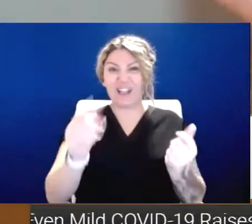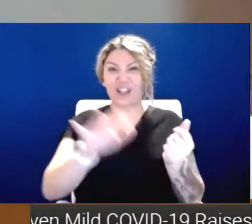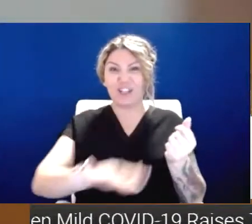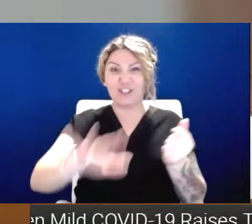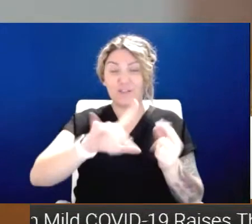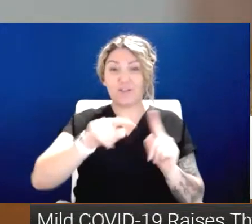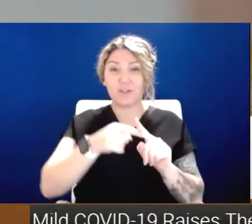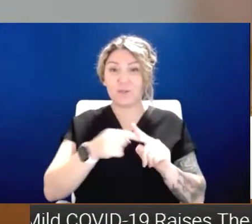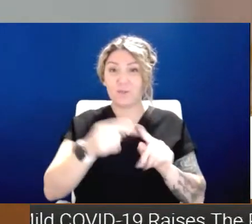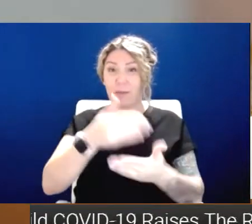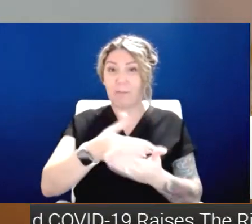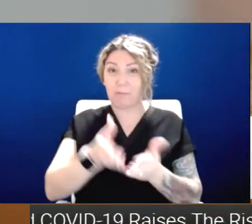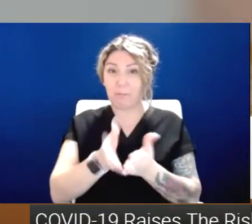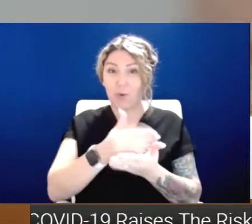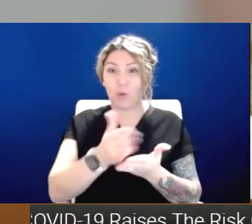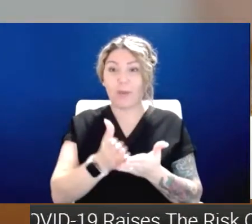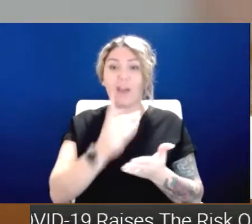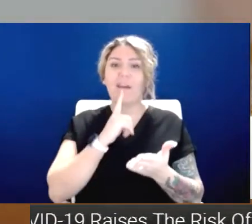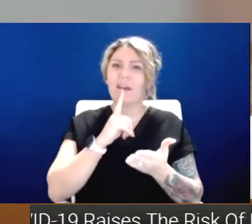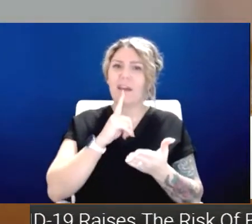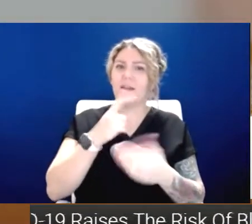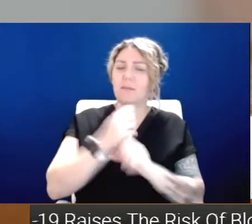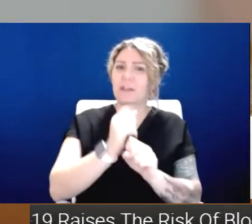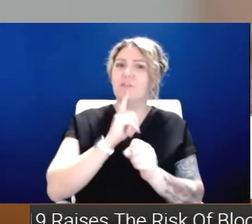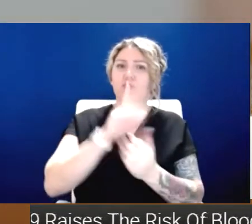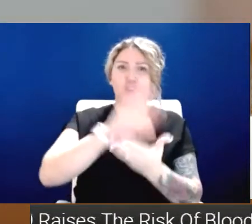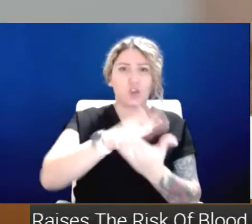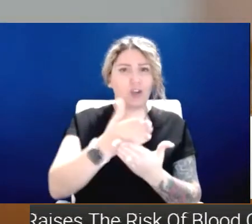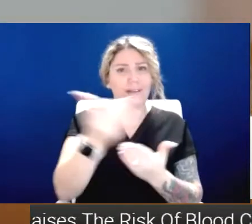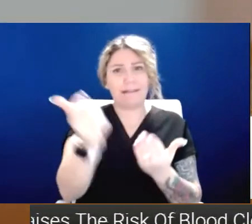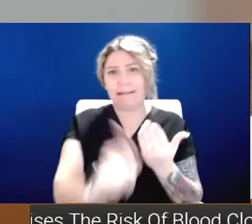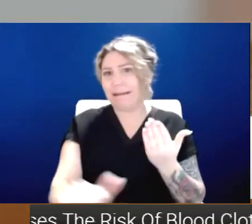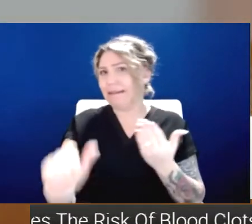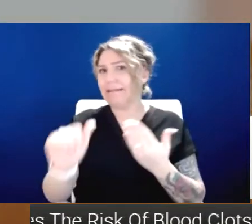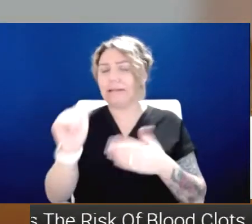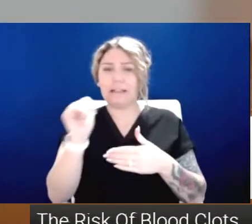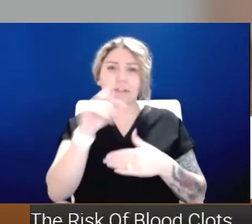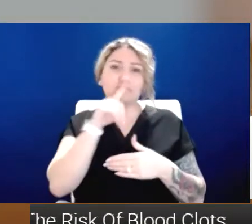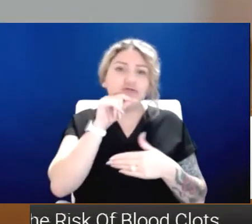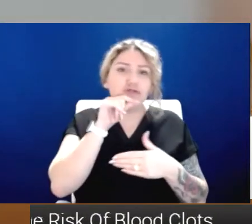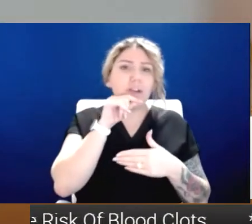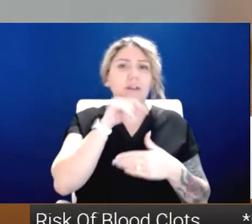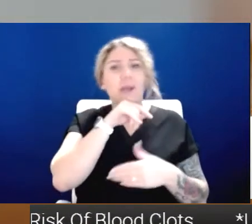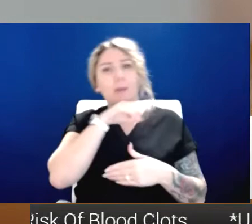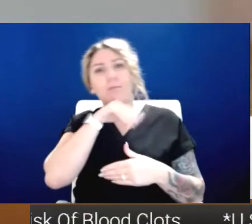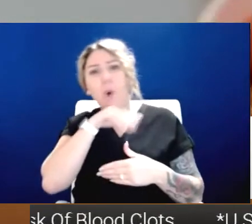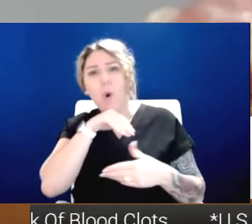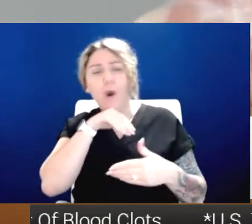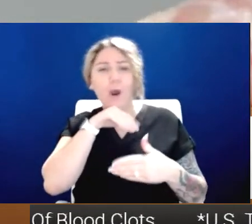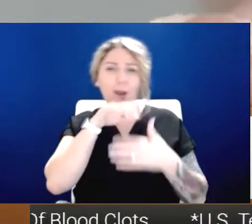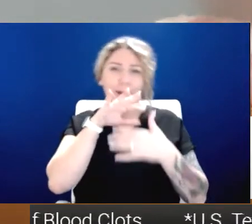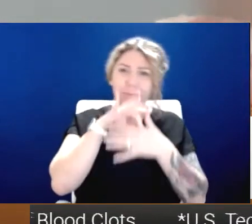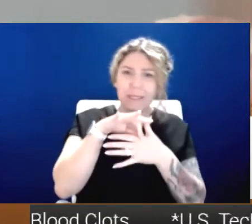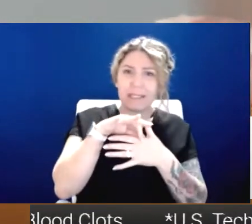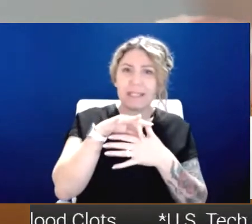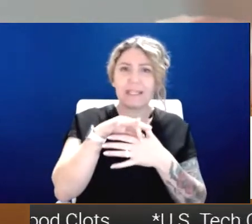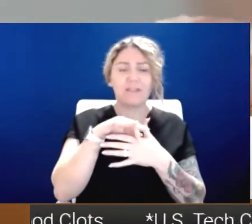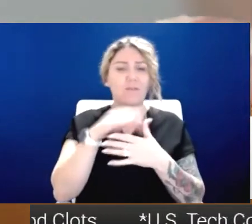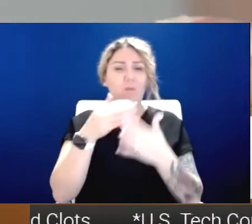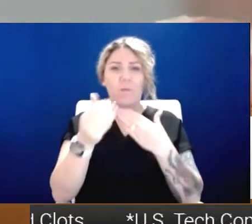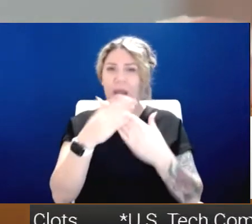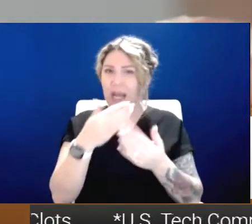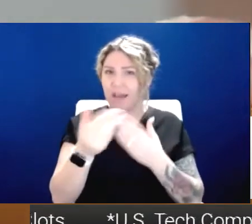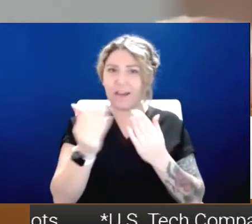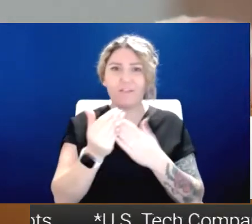make sure you are cooking any of those meats, whether it's chicken, pork, fish, beef. Cook those to those good temperatures to kill that bacteria. We know